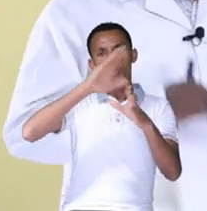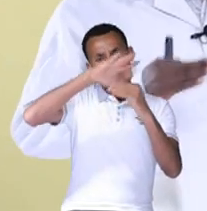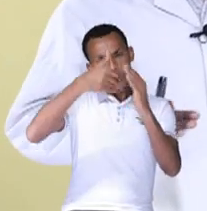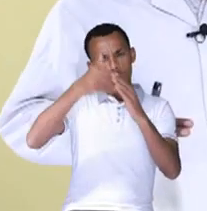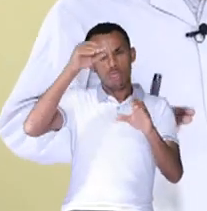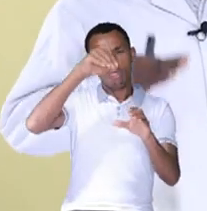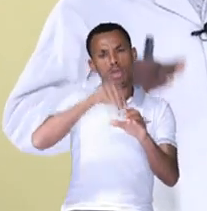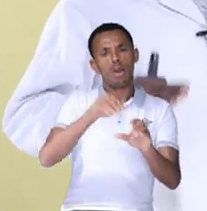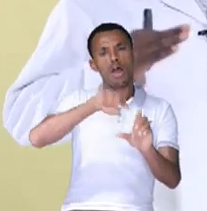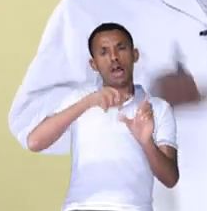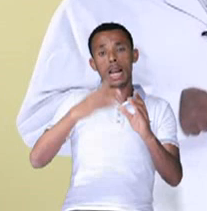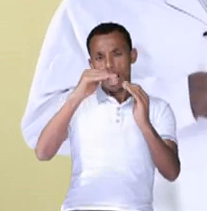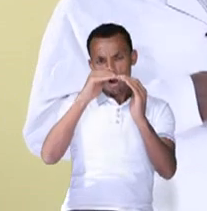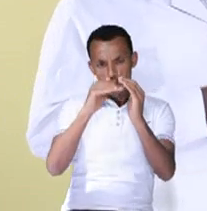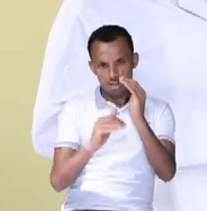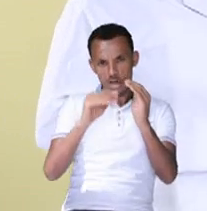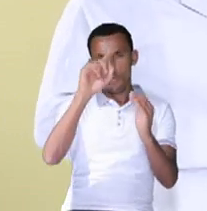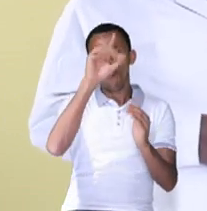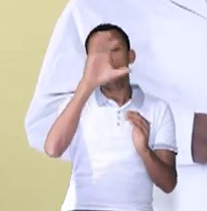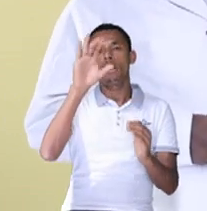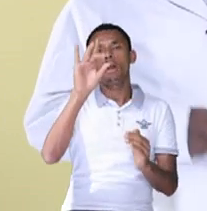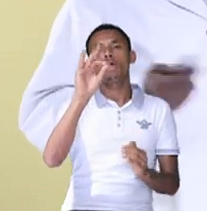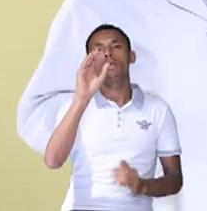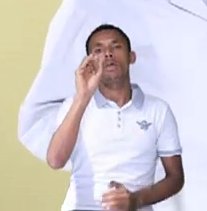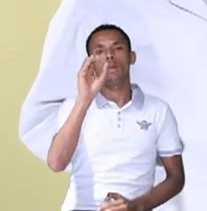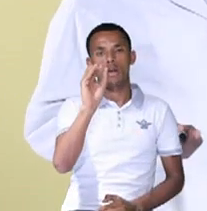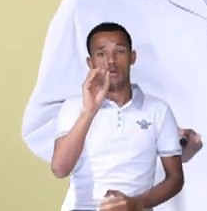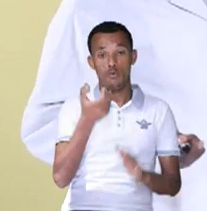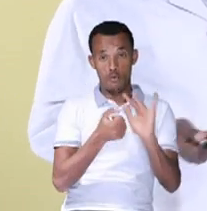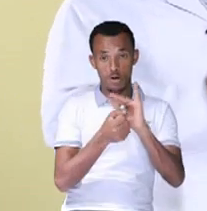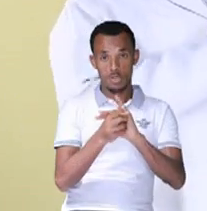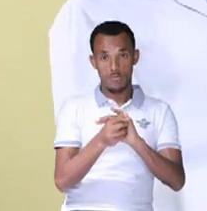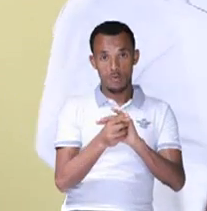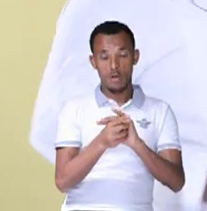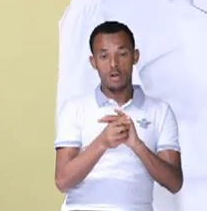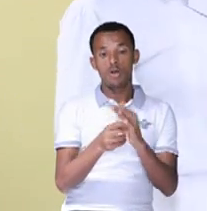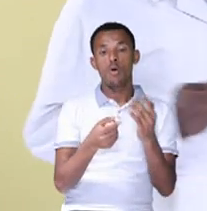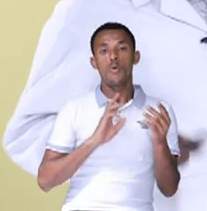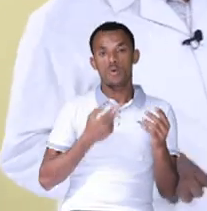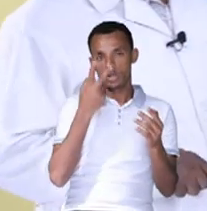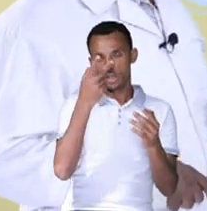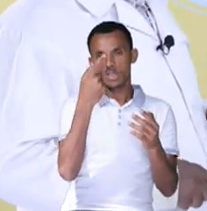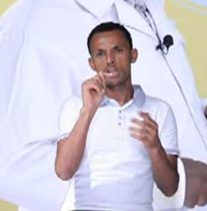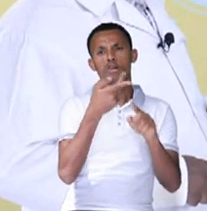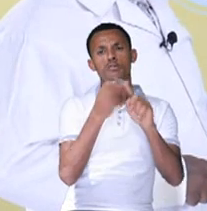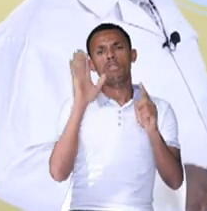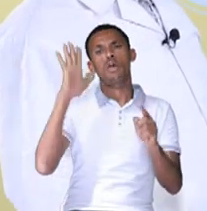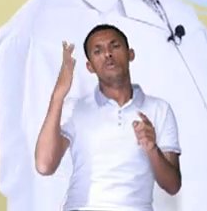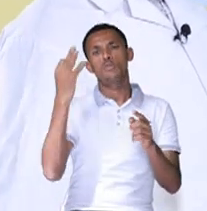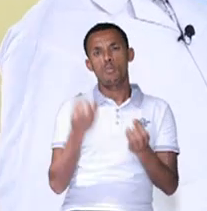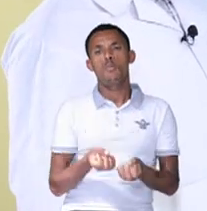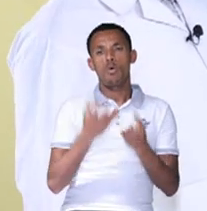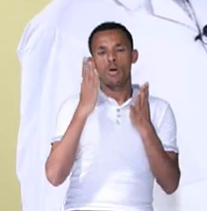angle is less than 180 degrees. For example, we have seen the different types of polygon.